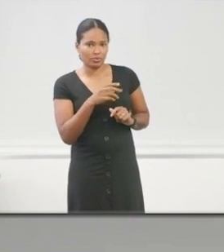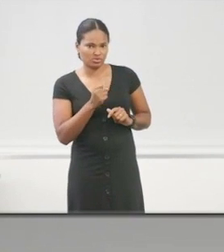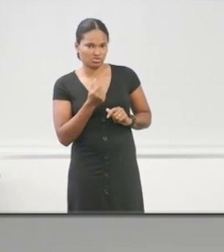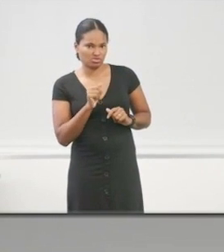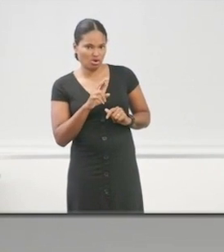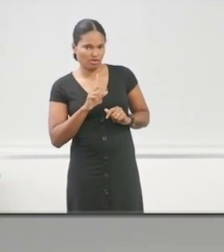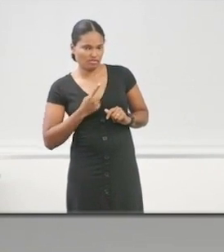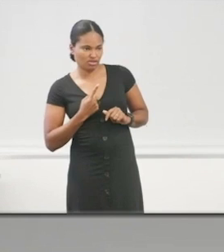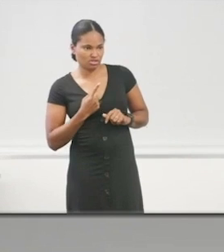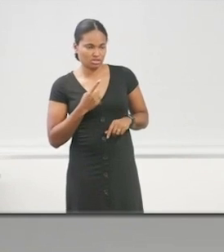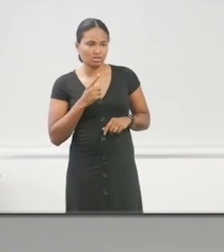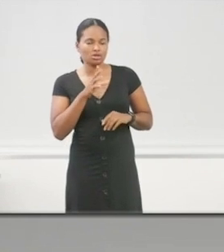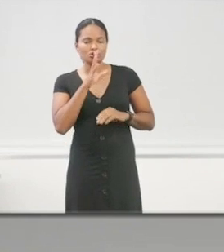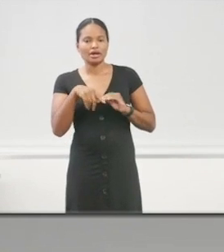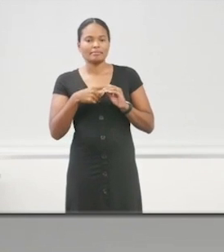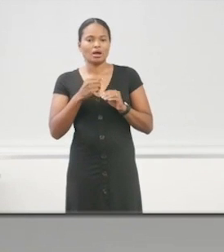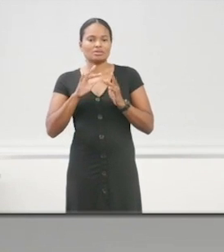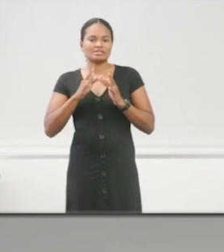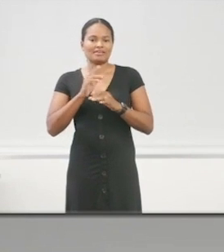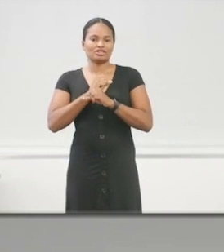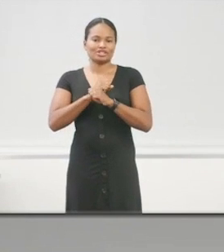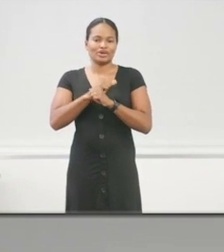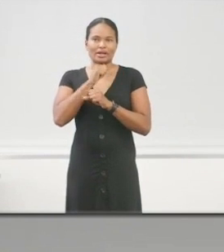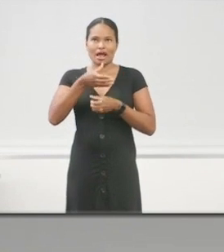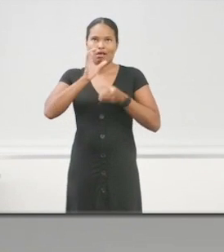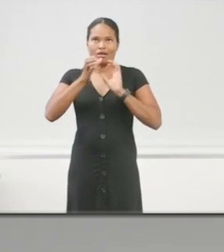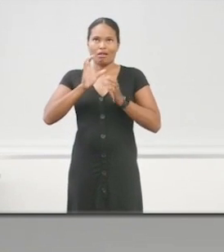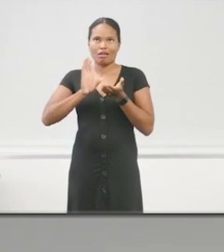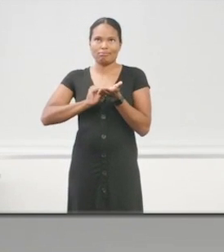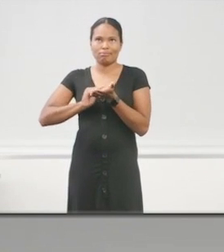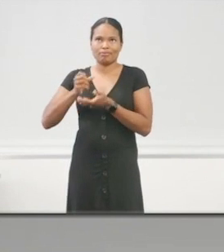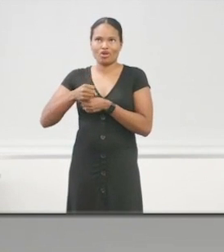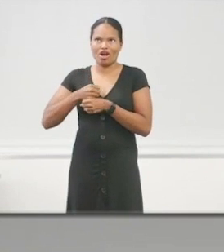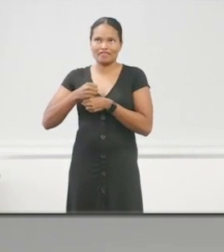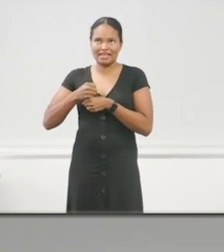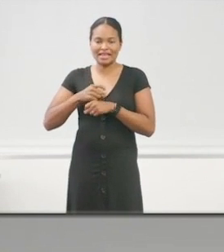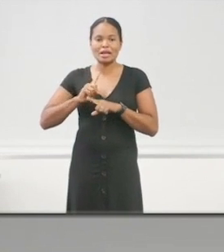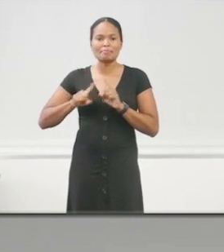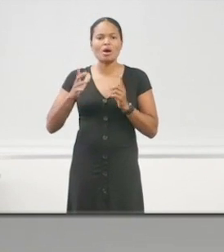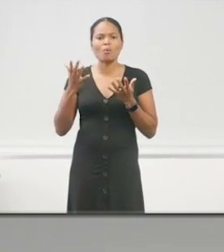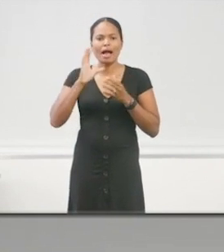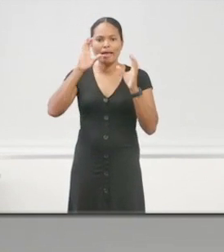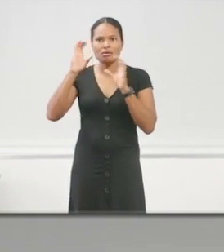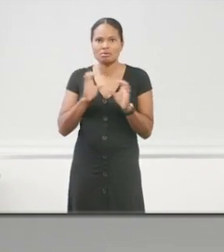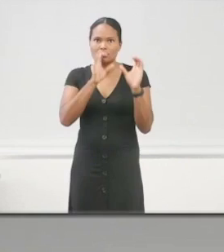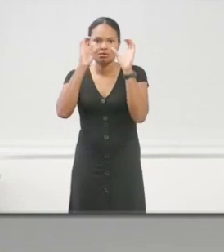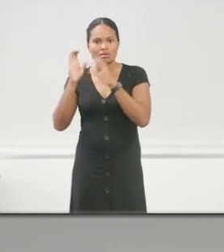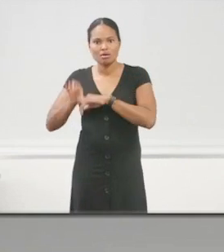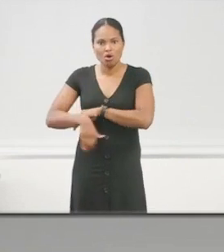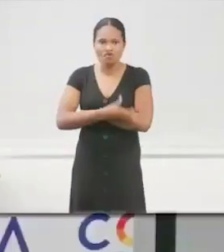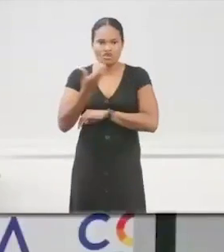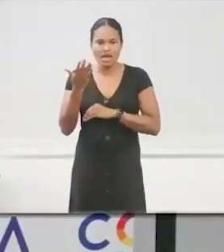And we're talking about cybersecurity, and we're not talking about drinking too much coffee, but what keeps you up at night when it comes to technology and